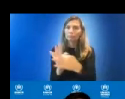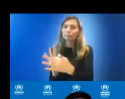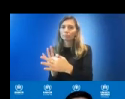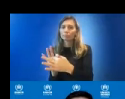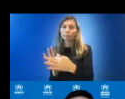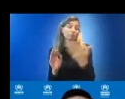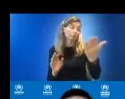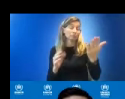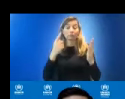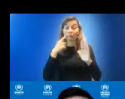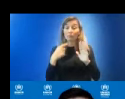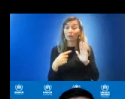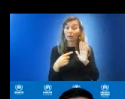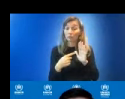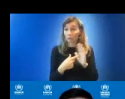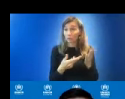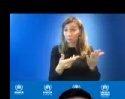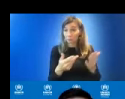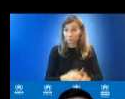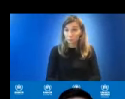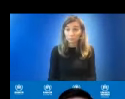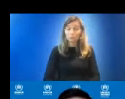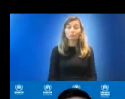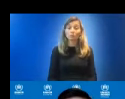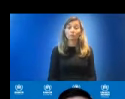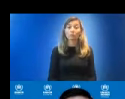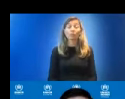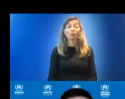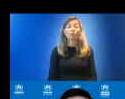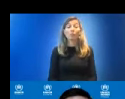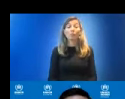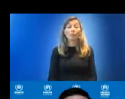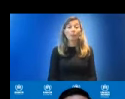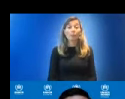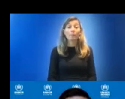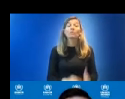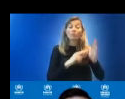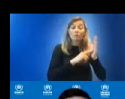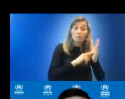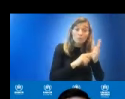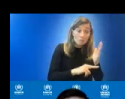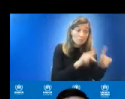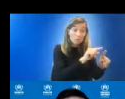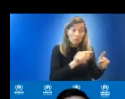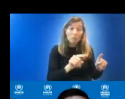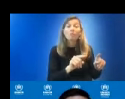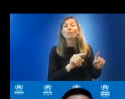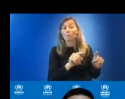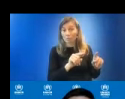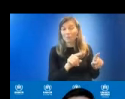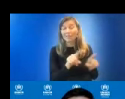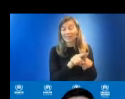example. They also are a useful tool for us because, as Juan Ignacio mentioned, there's oftentimes channels to